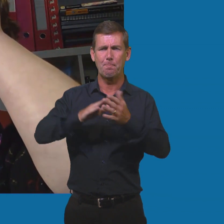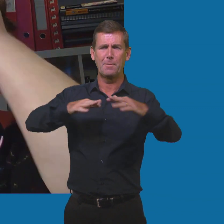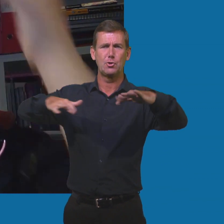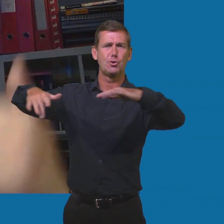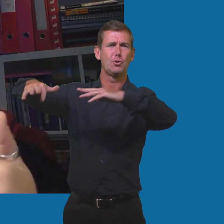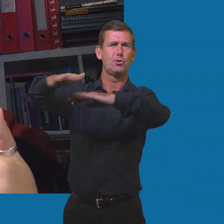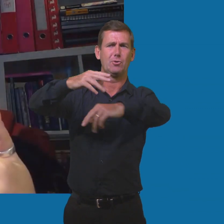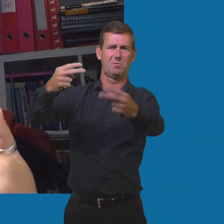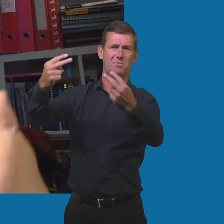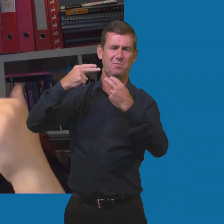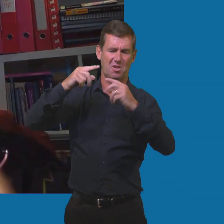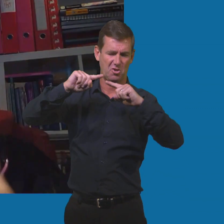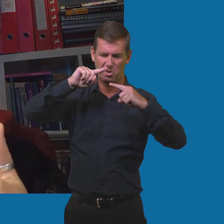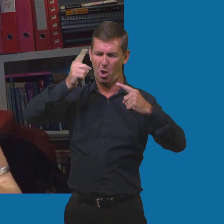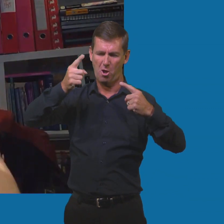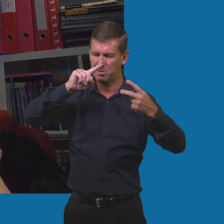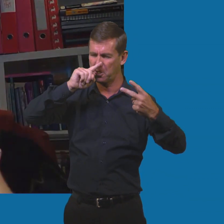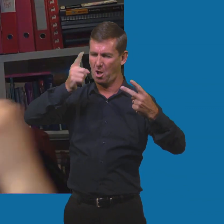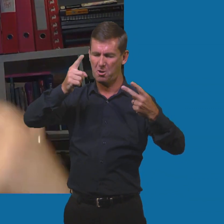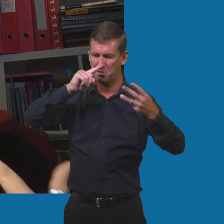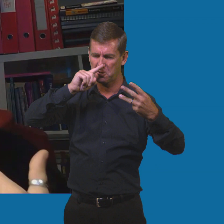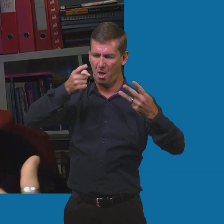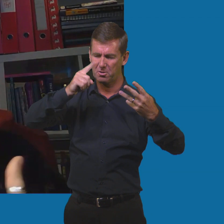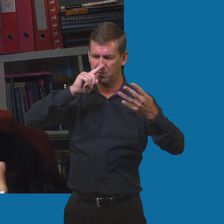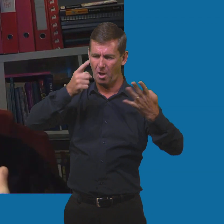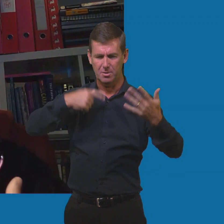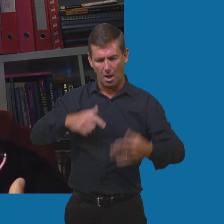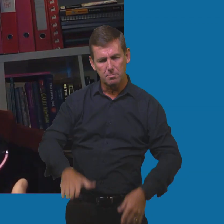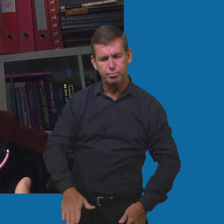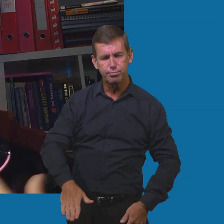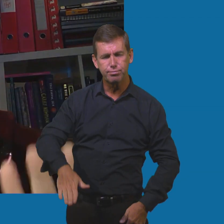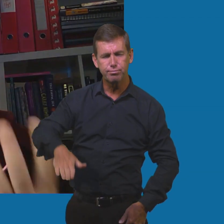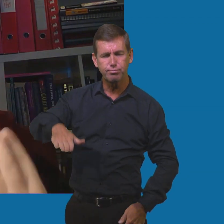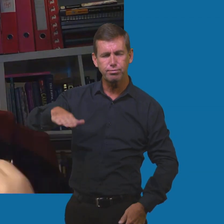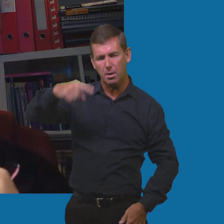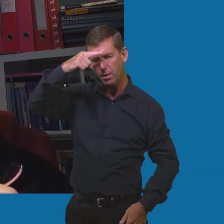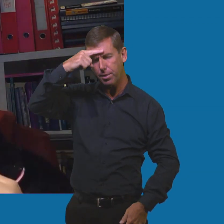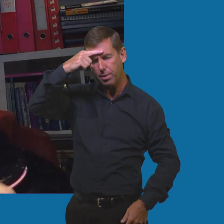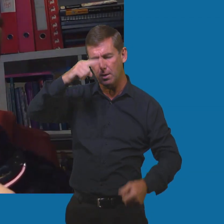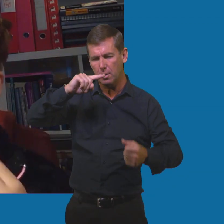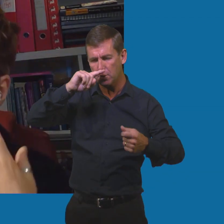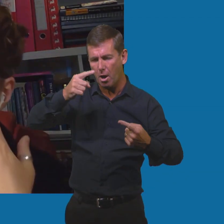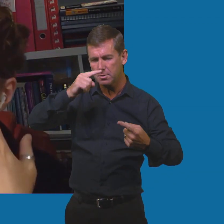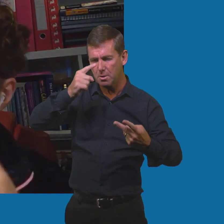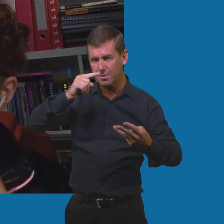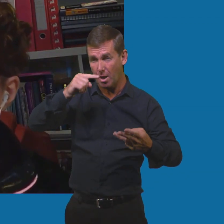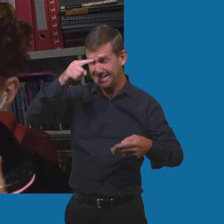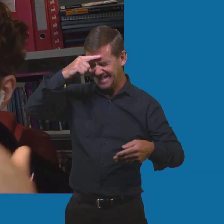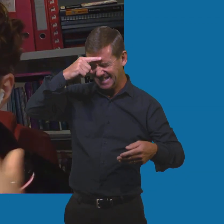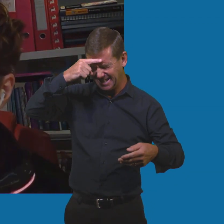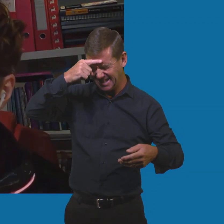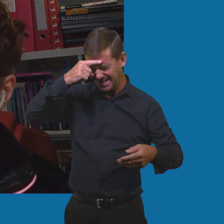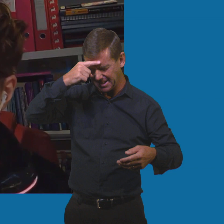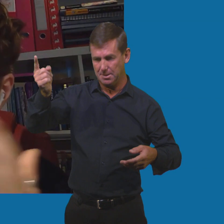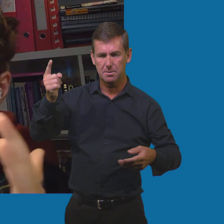told from birth, you're not going to be able to do this. You probably can't do that. You shouldn't do this. And it's very hard to undo that thinking. So I think before anyone